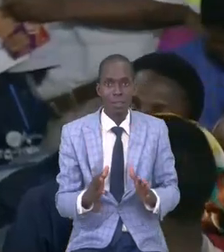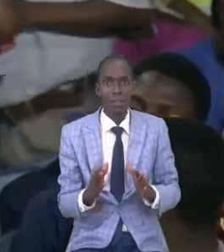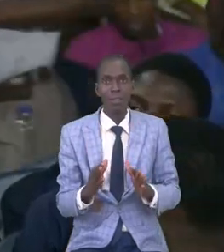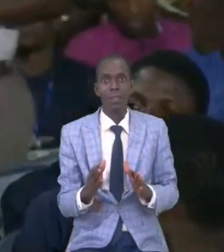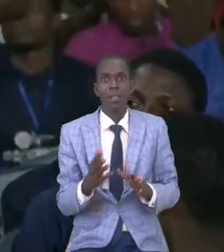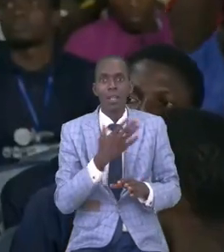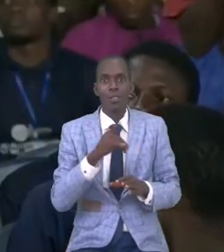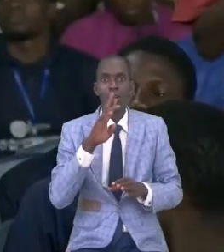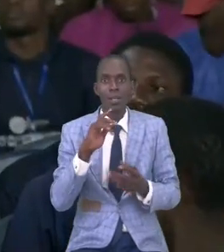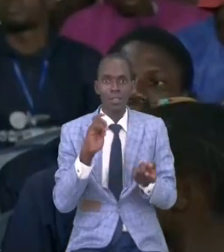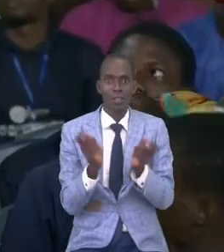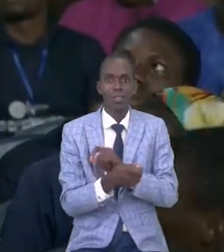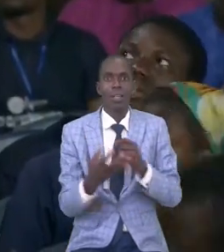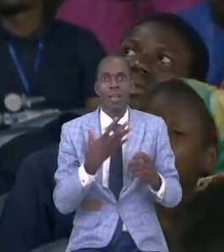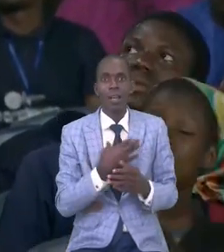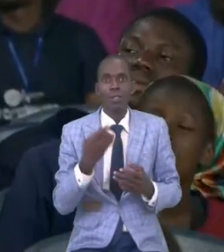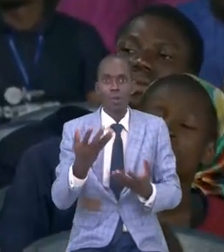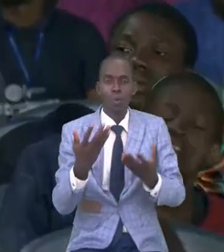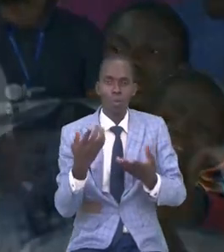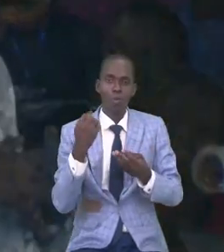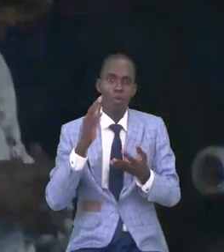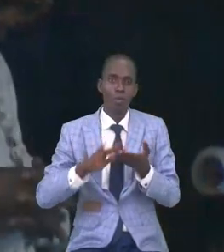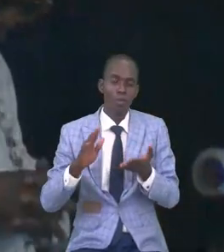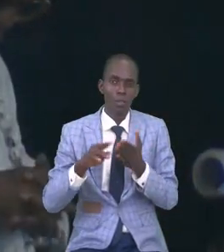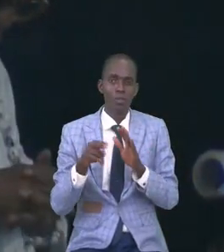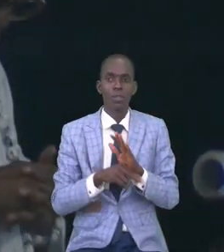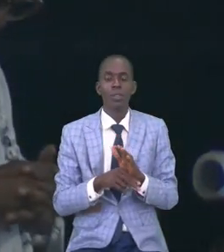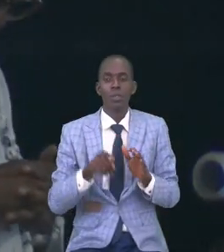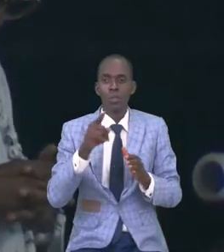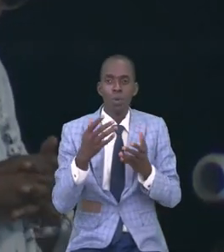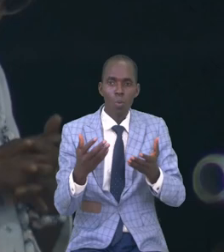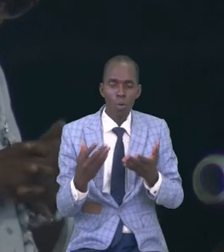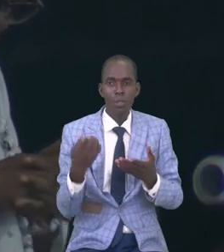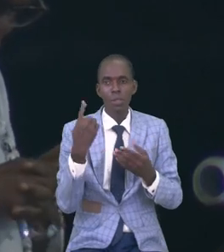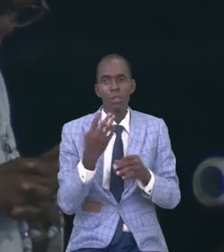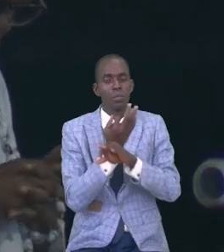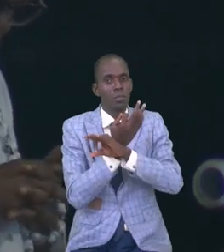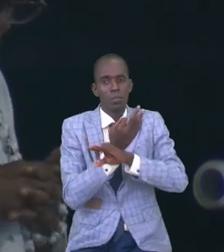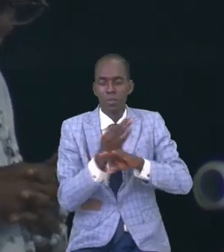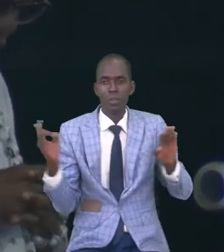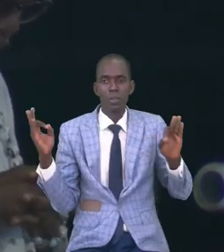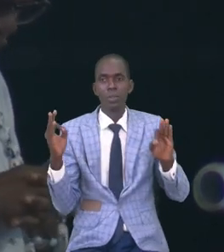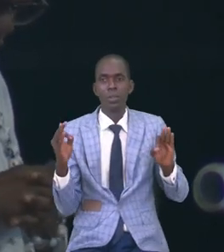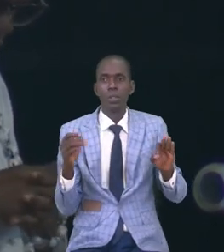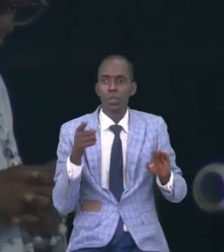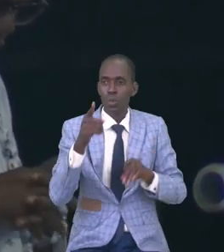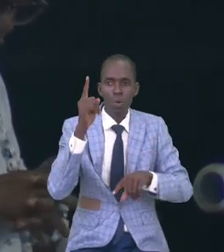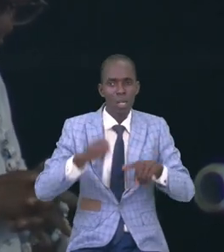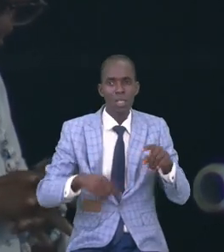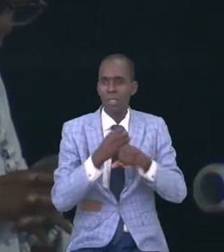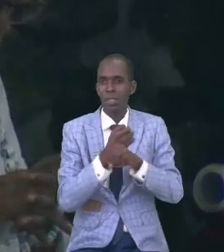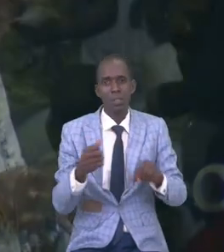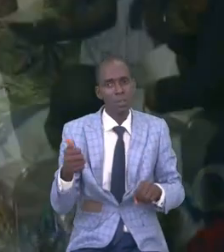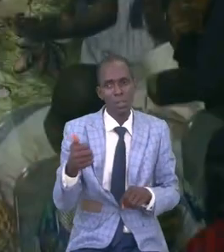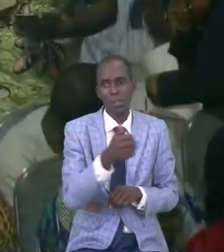I want your forgiveness. And I want your freedom. I can't set myself free. And you are the